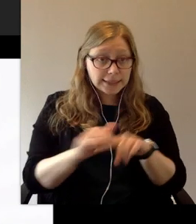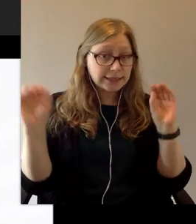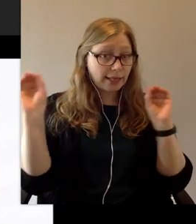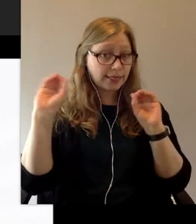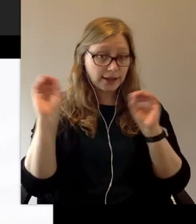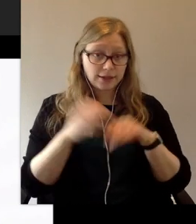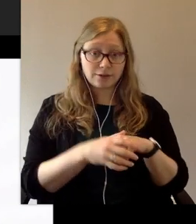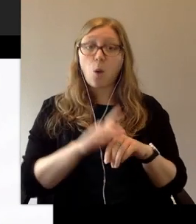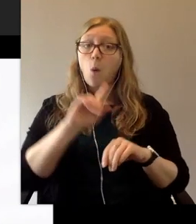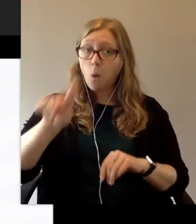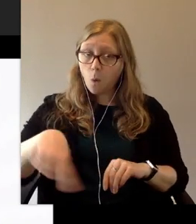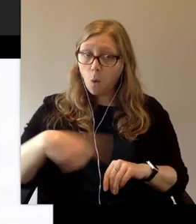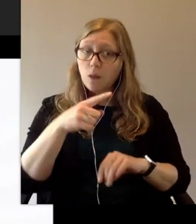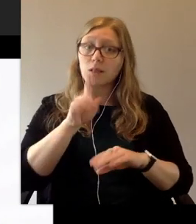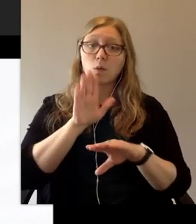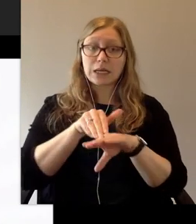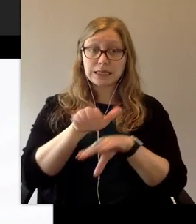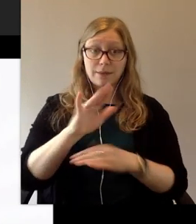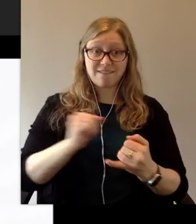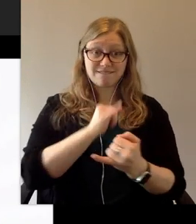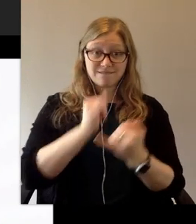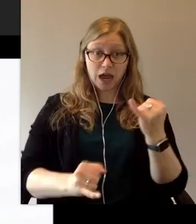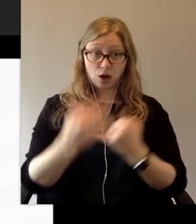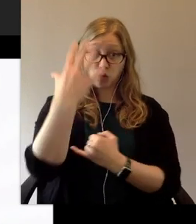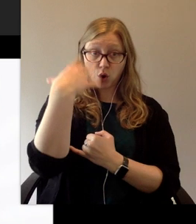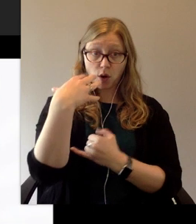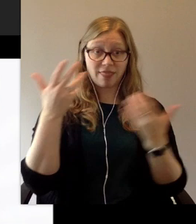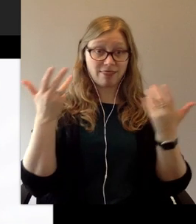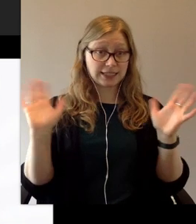will only be submitting your final recording.